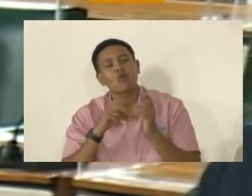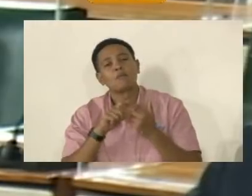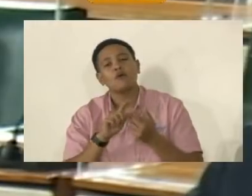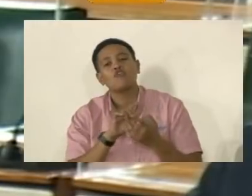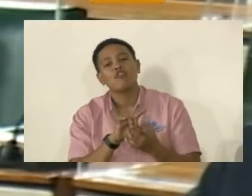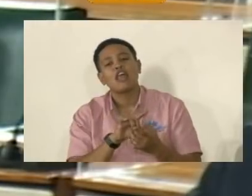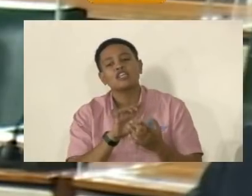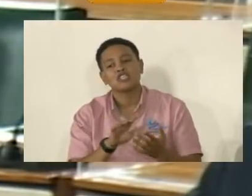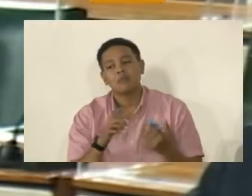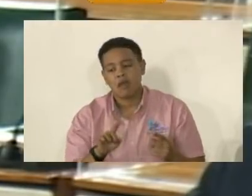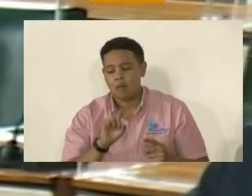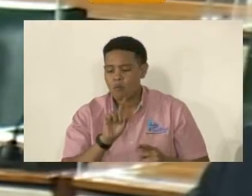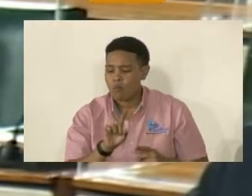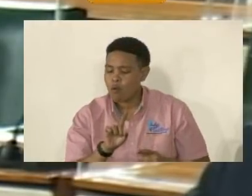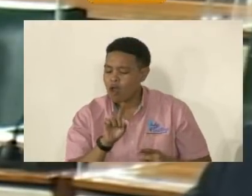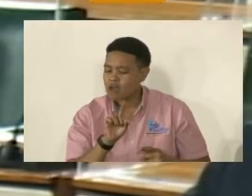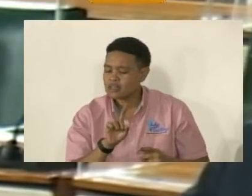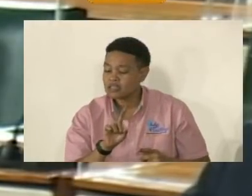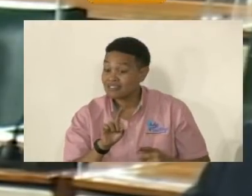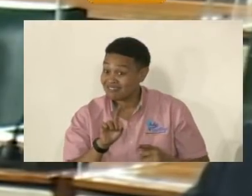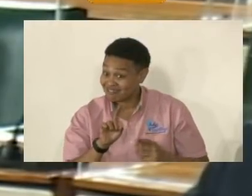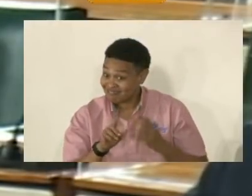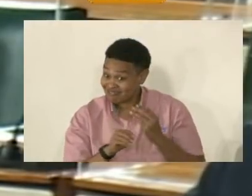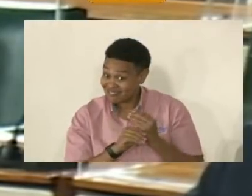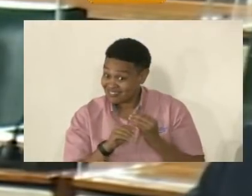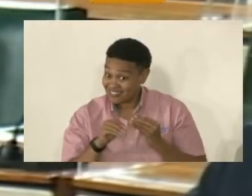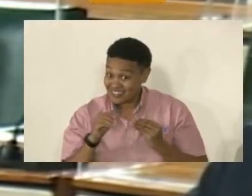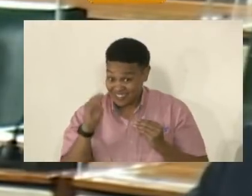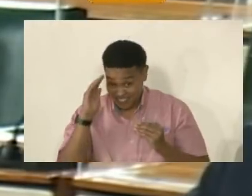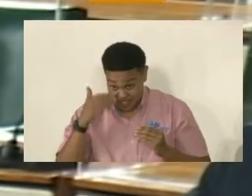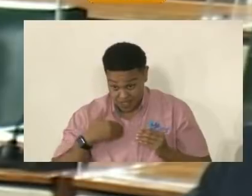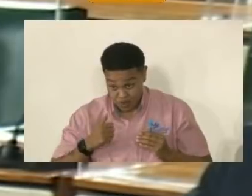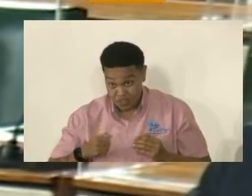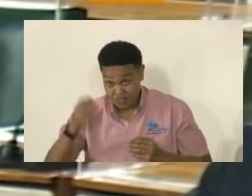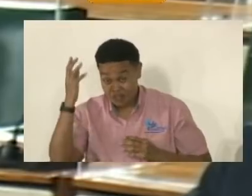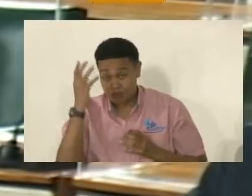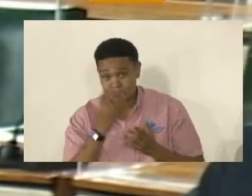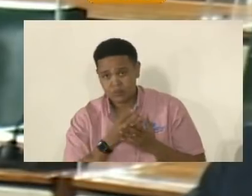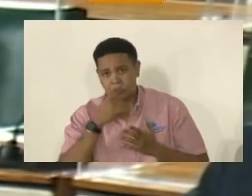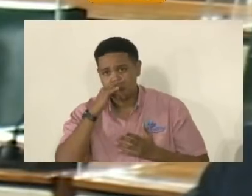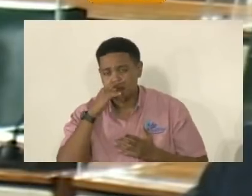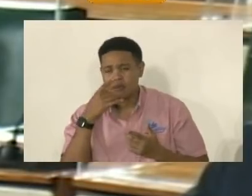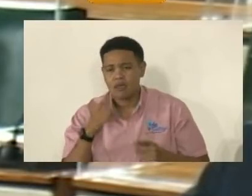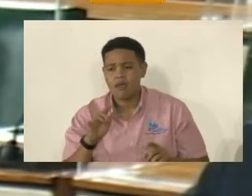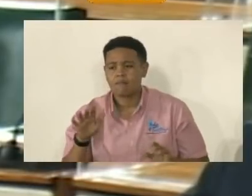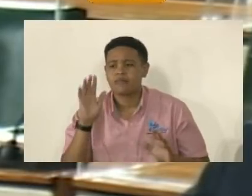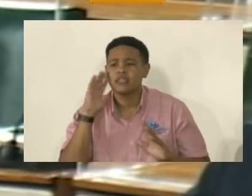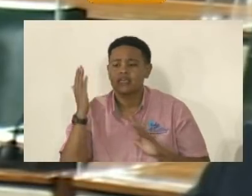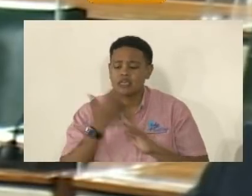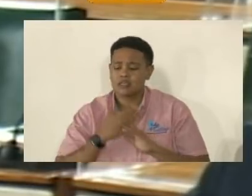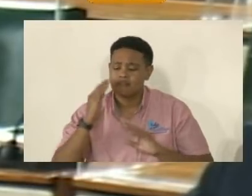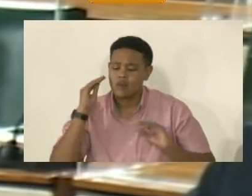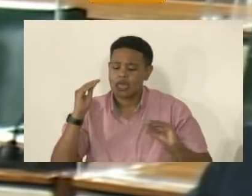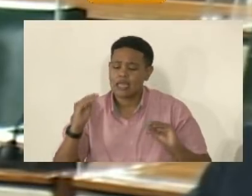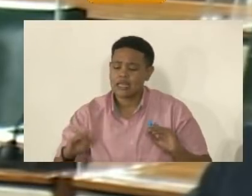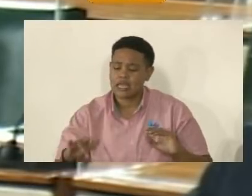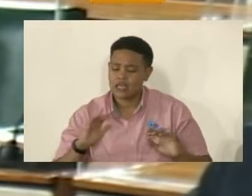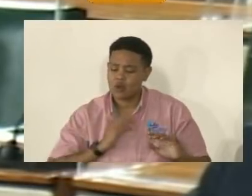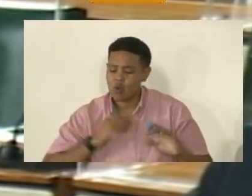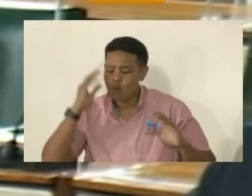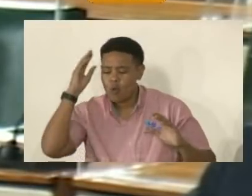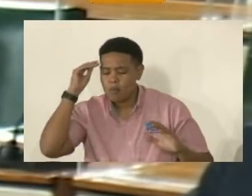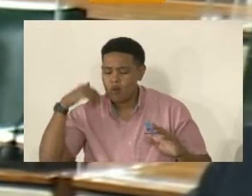relationships. Once introduced in our male juvenile facilities, the intervention will educate our boys who hold